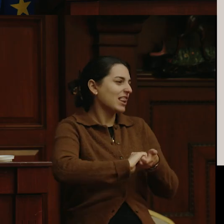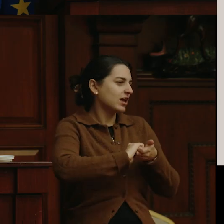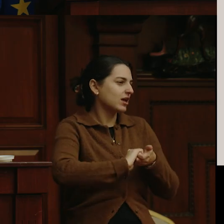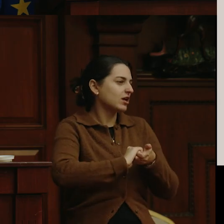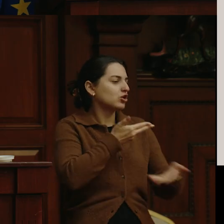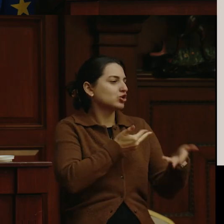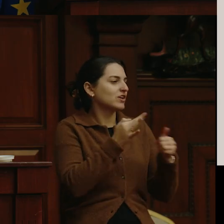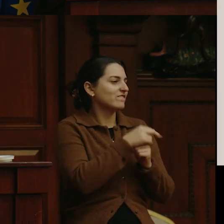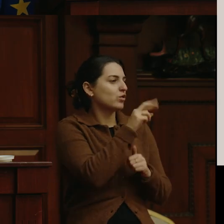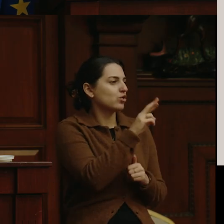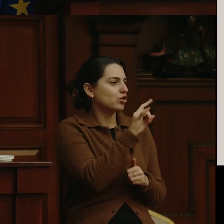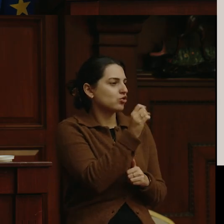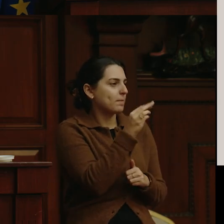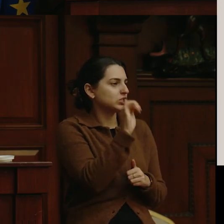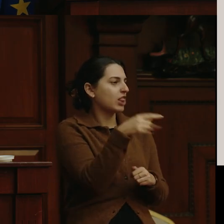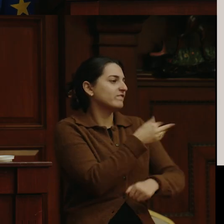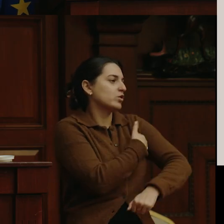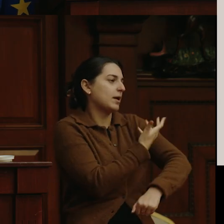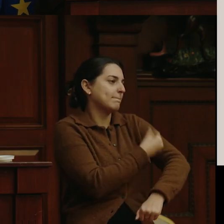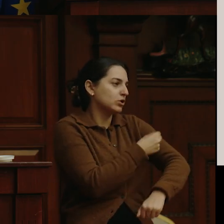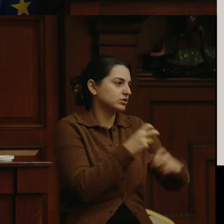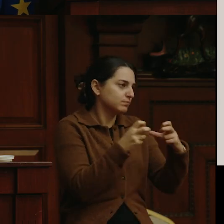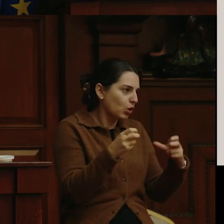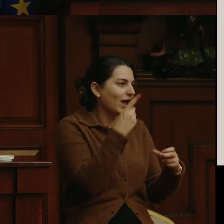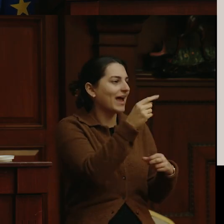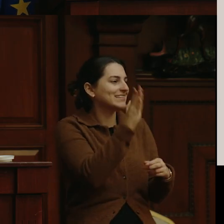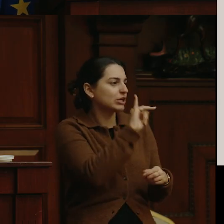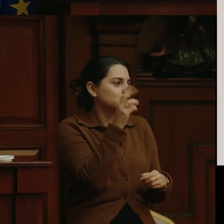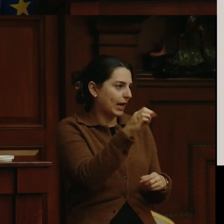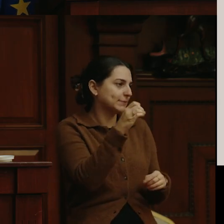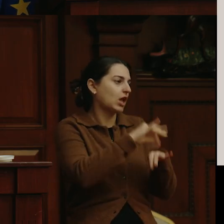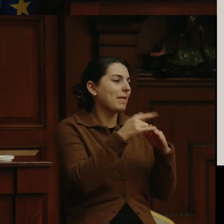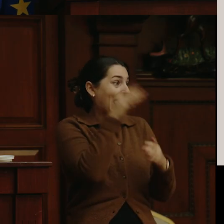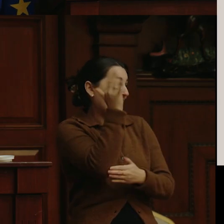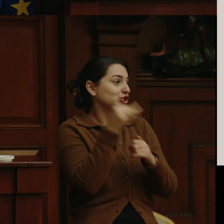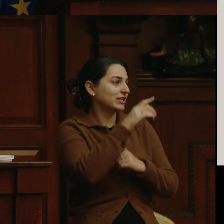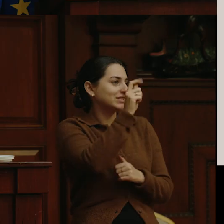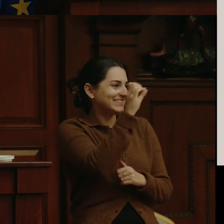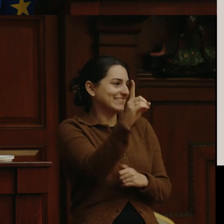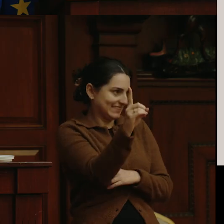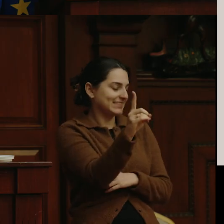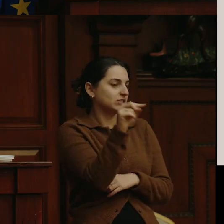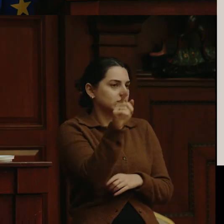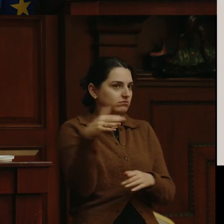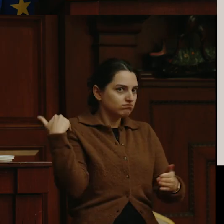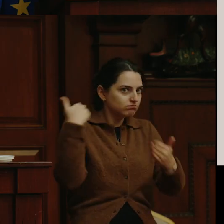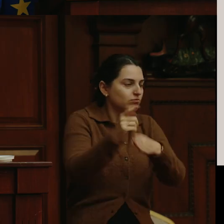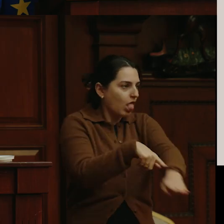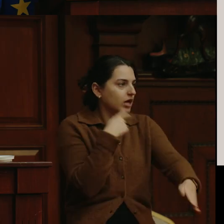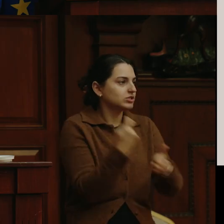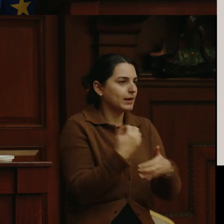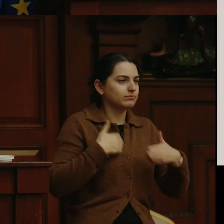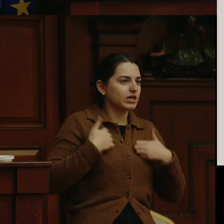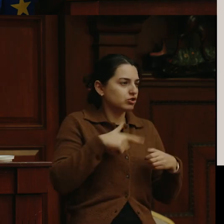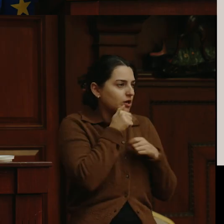and consultant rheumatologist in St. James's Hospital and a clinical senior lecturer in Trinity. She has a long-standing interest